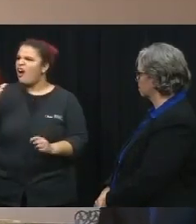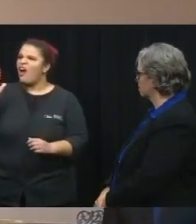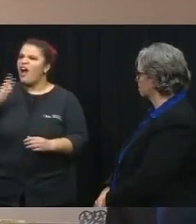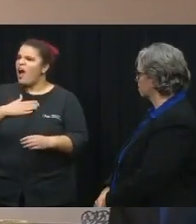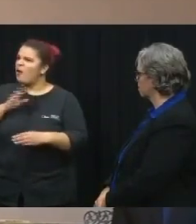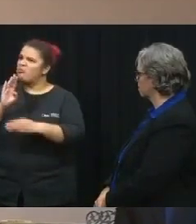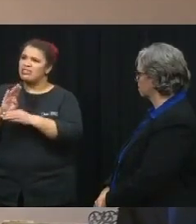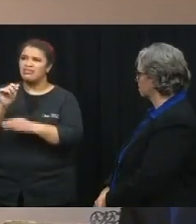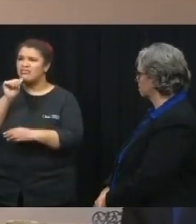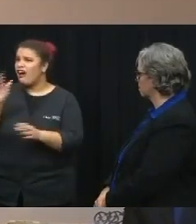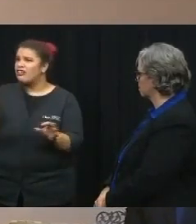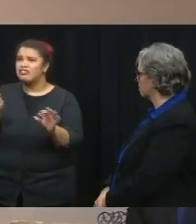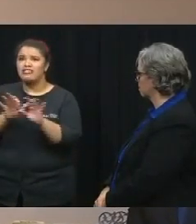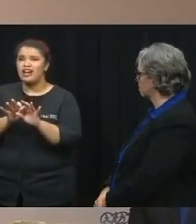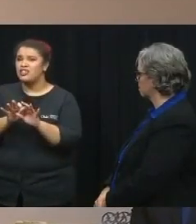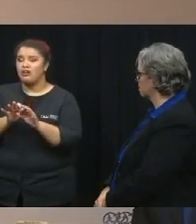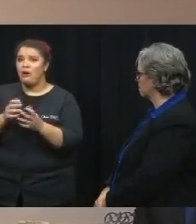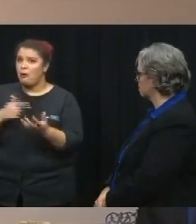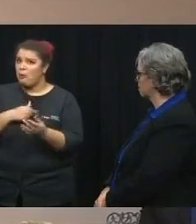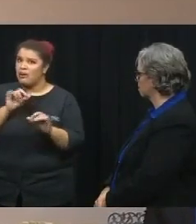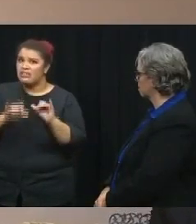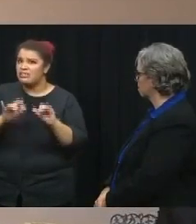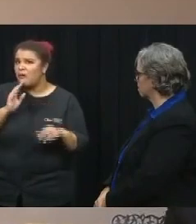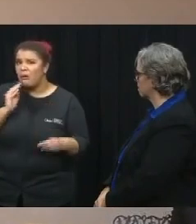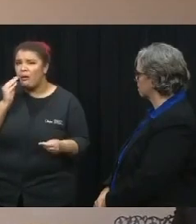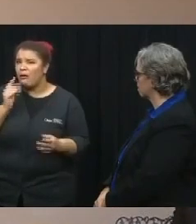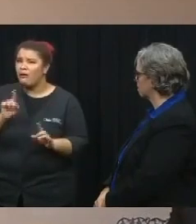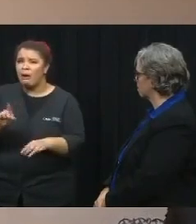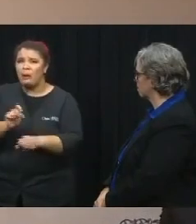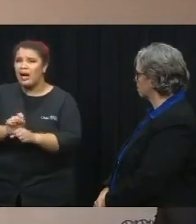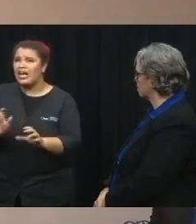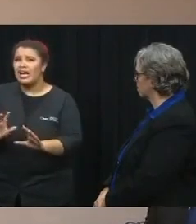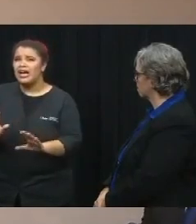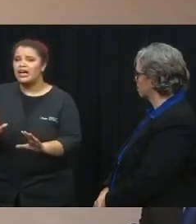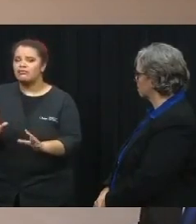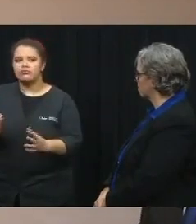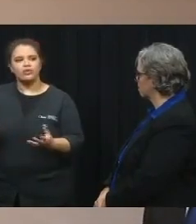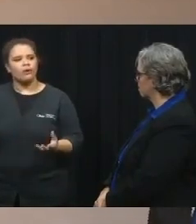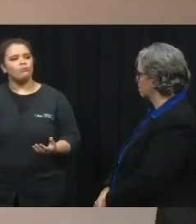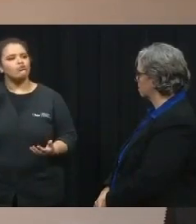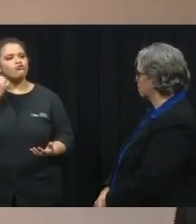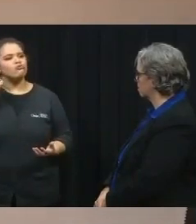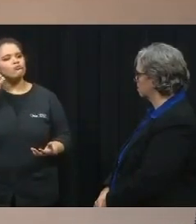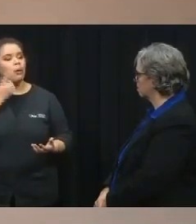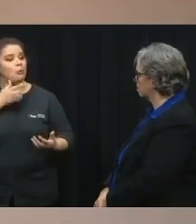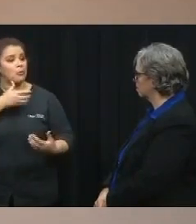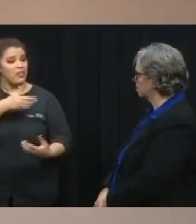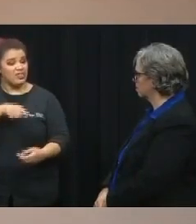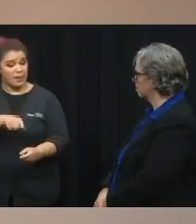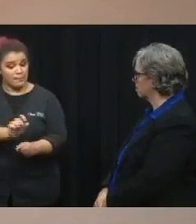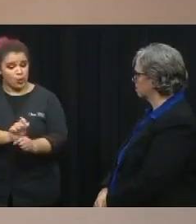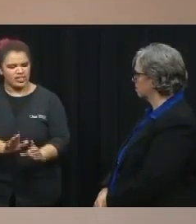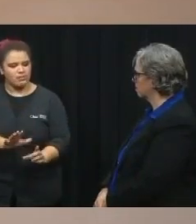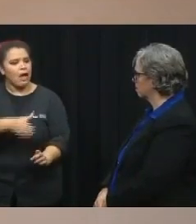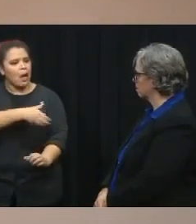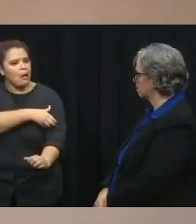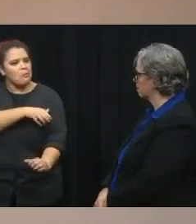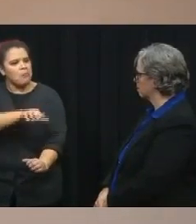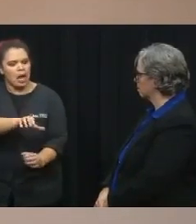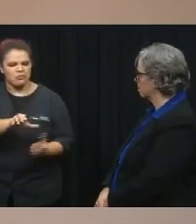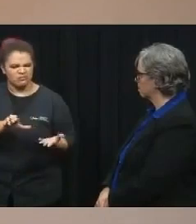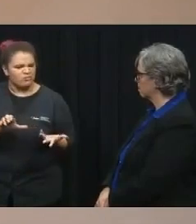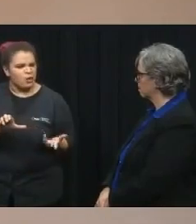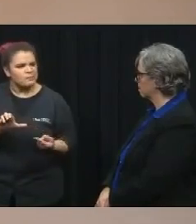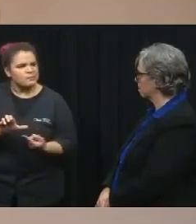or they believe that they don't need to go to work? What kind of empowerment do the employees have in this kind of situation?